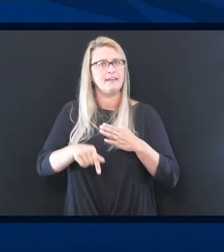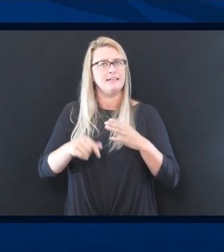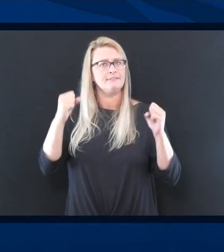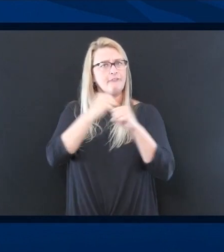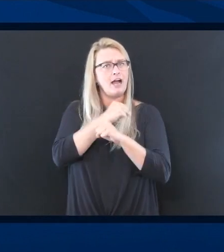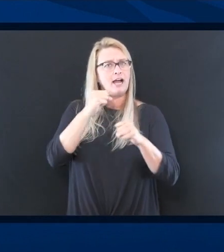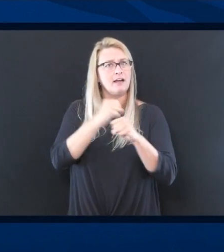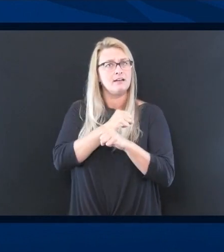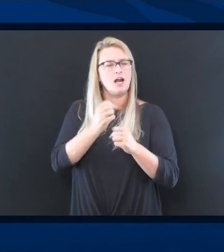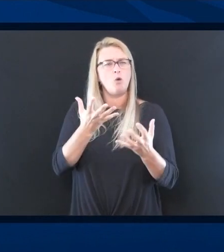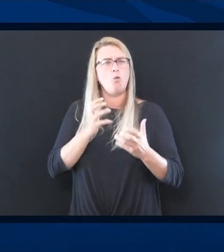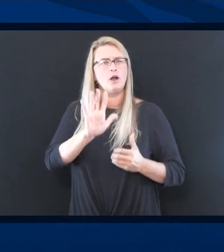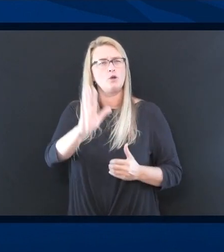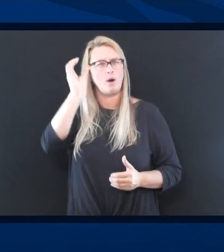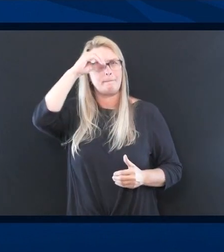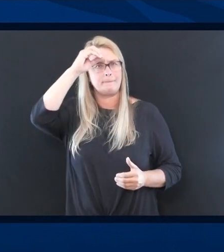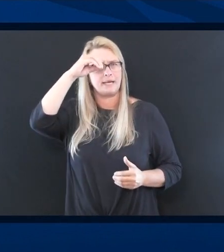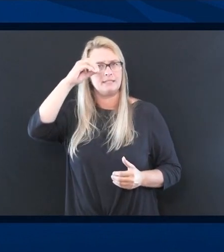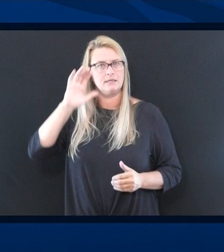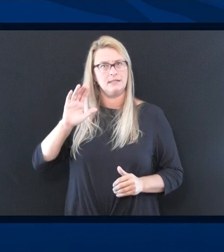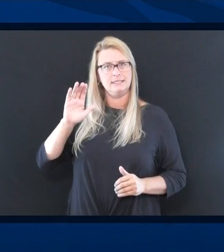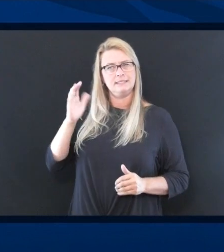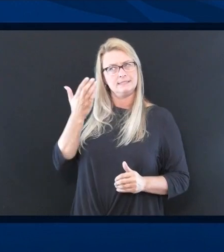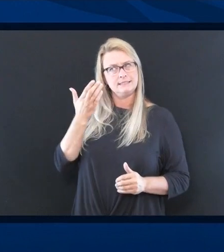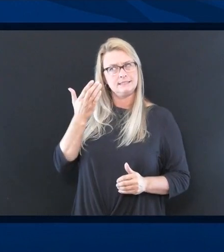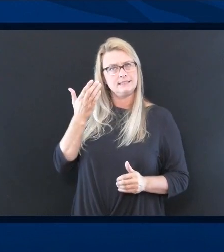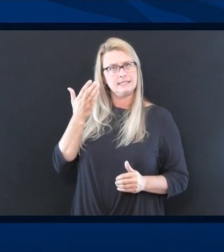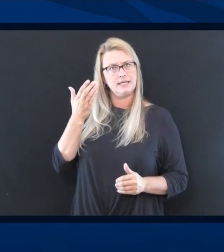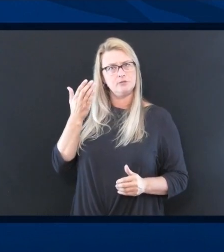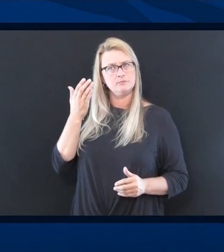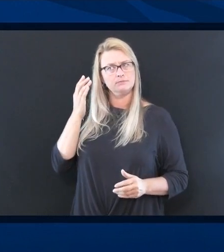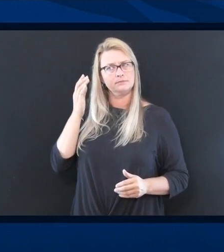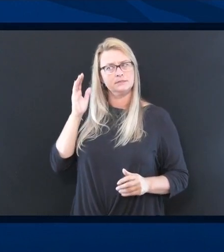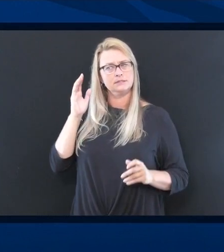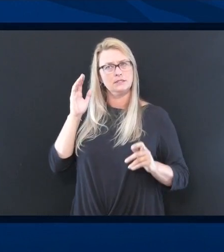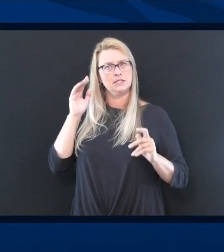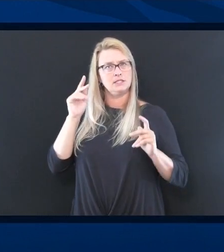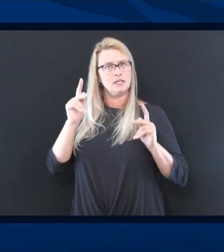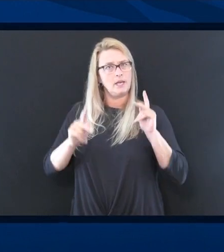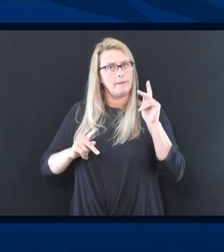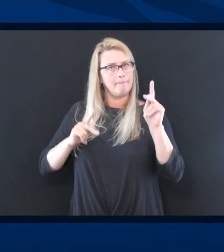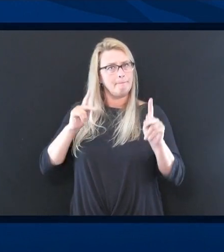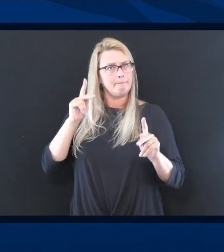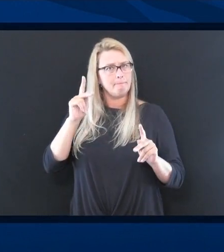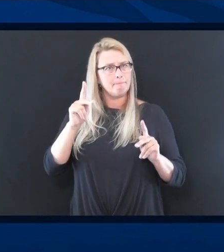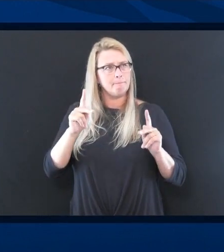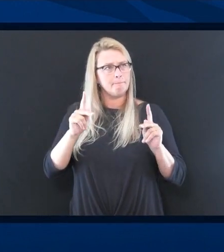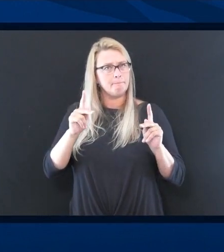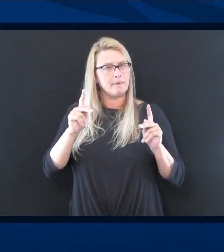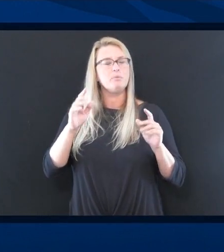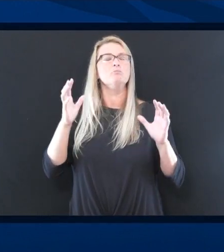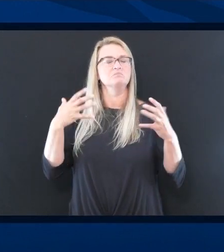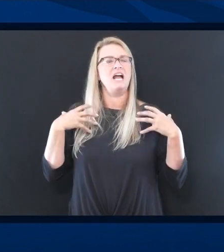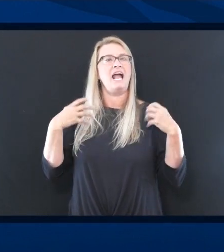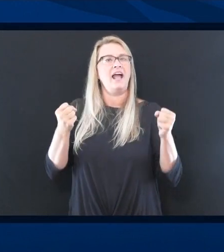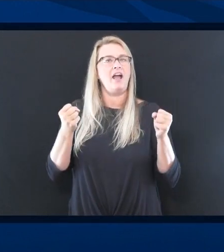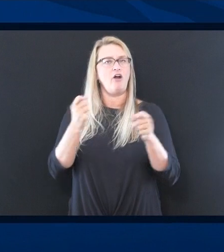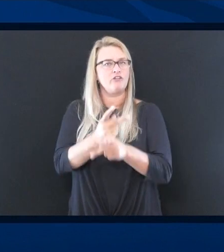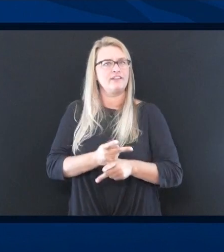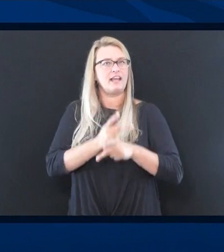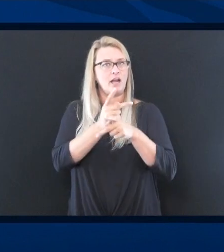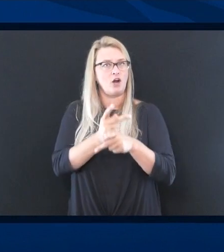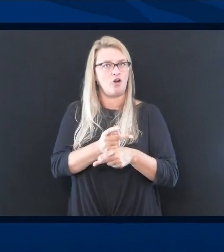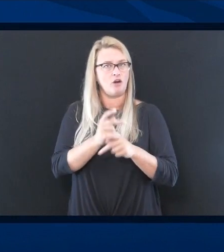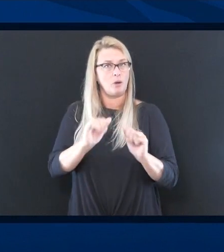wanted to get your opinion on it. Seems to be a lot of unrest at the largest, one of the largest healthcare providers in the state, Charleston Area Medical